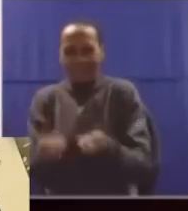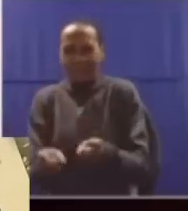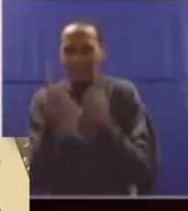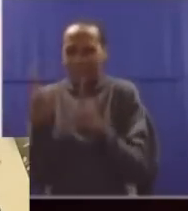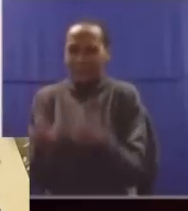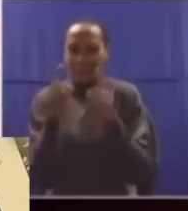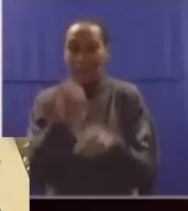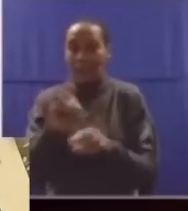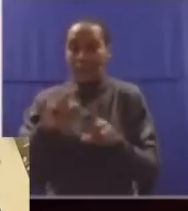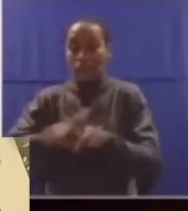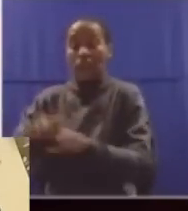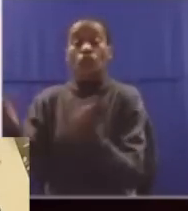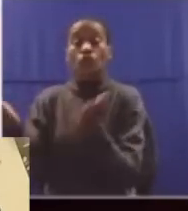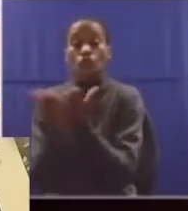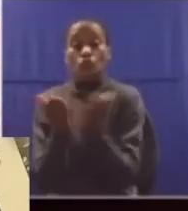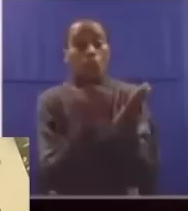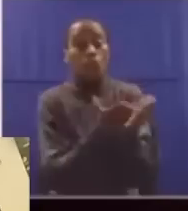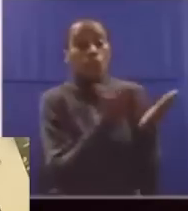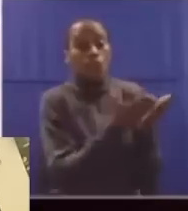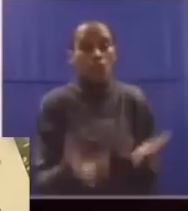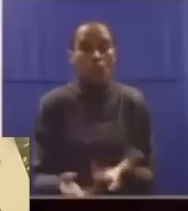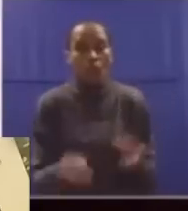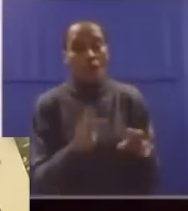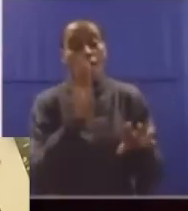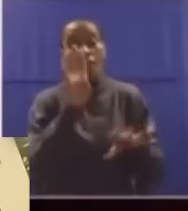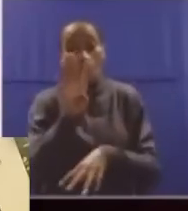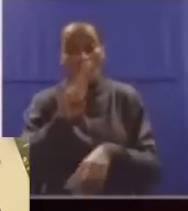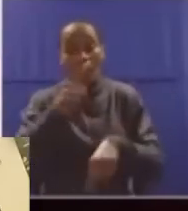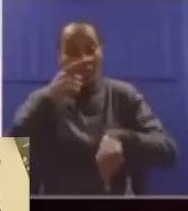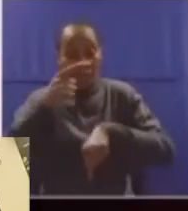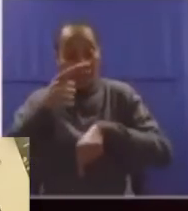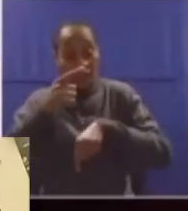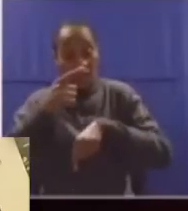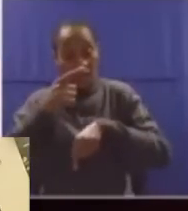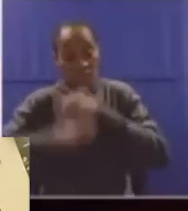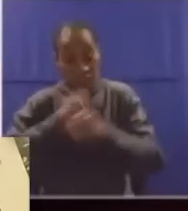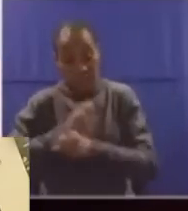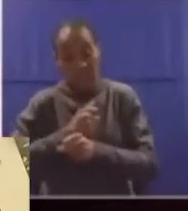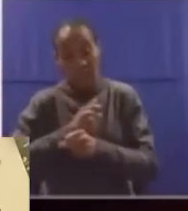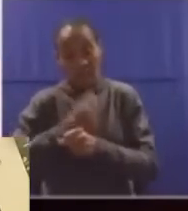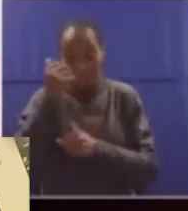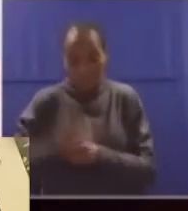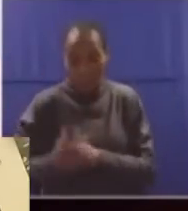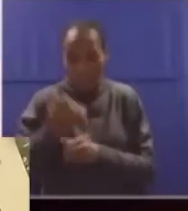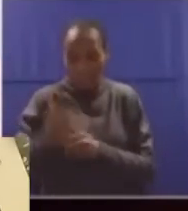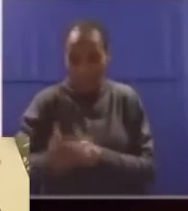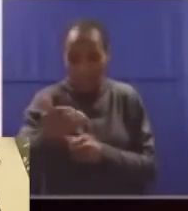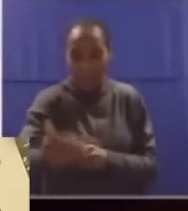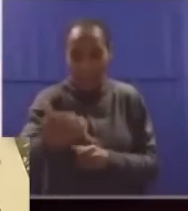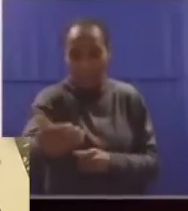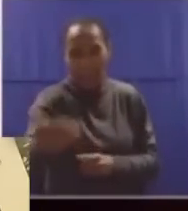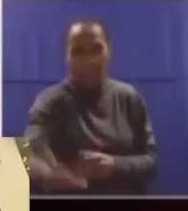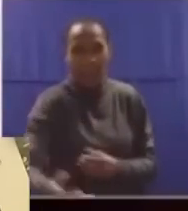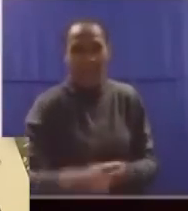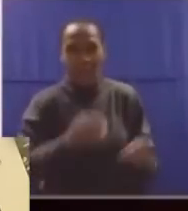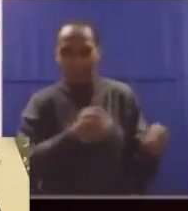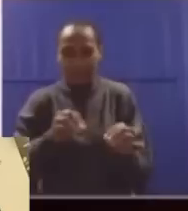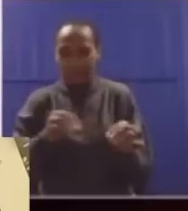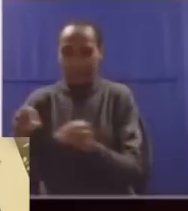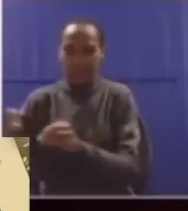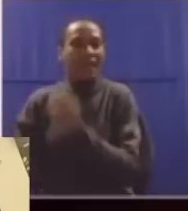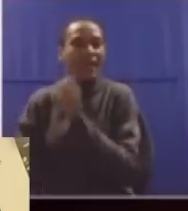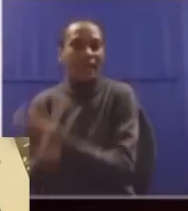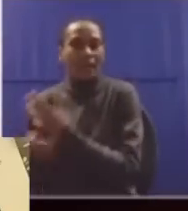And the goalposts have been shifted for the fourth time to 2025 now. When 4-year-old Langalam Vicky's tragic death in a